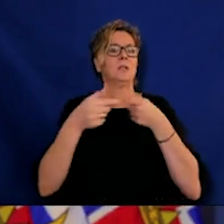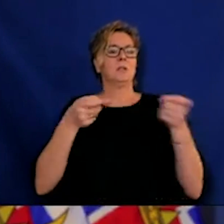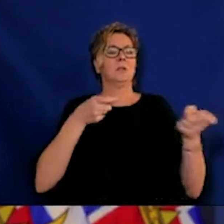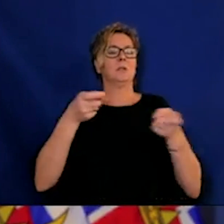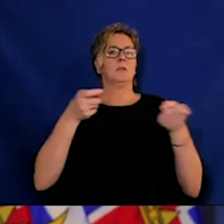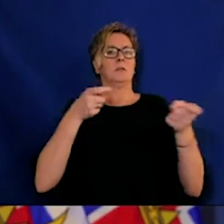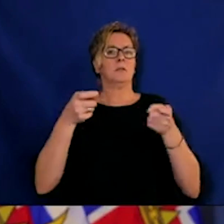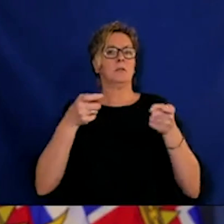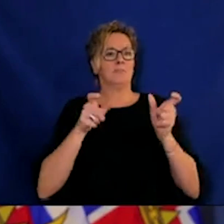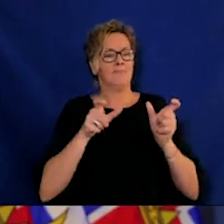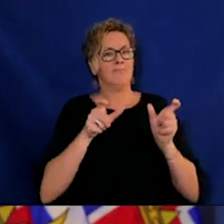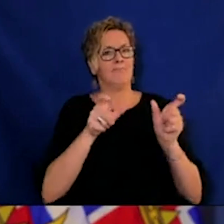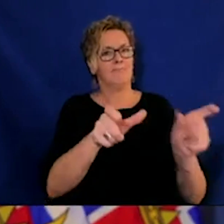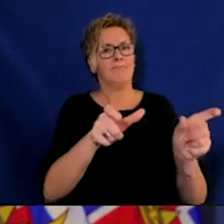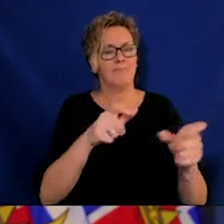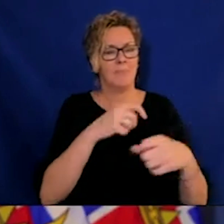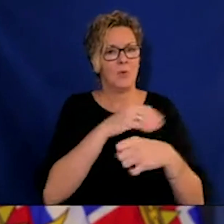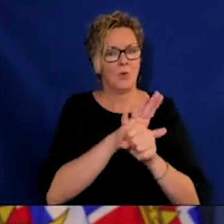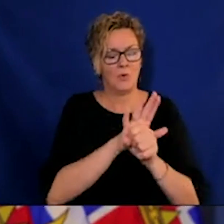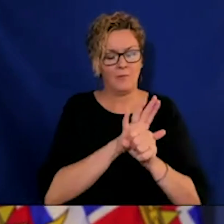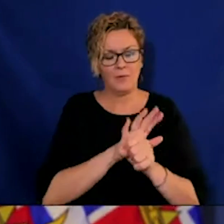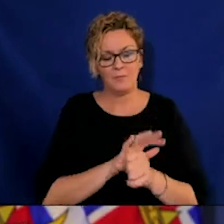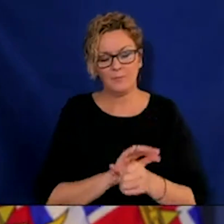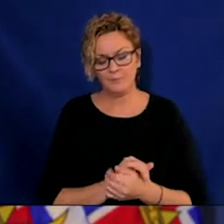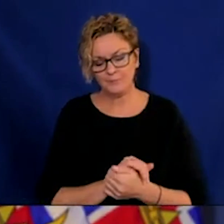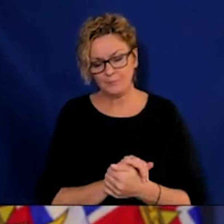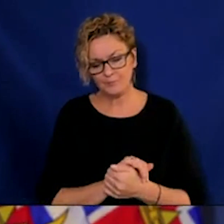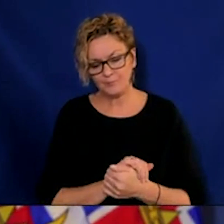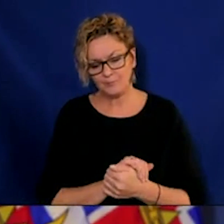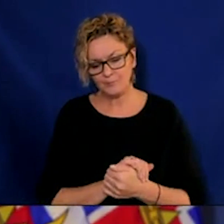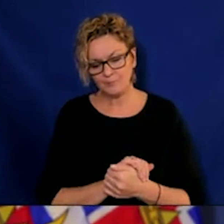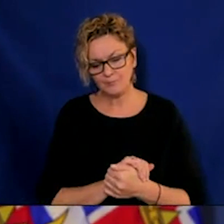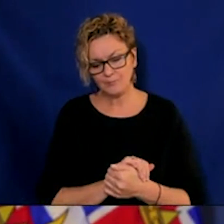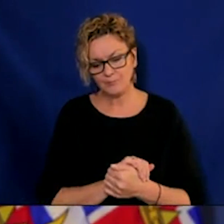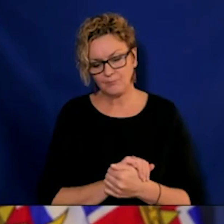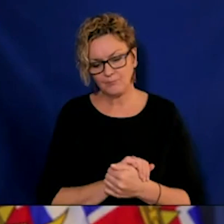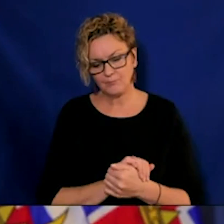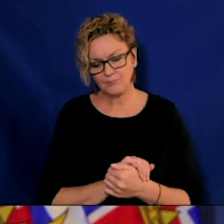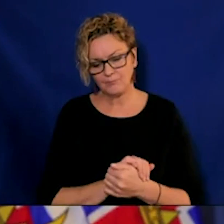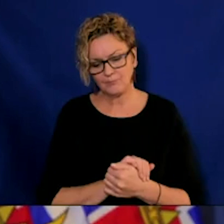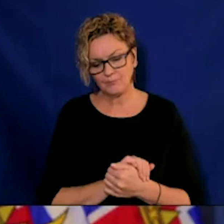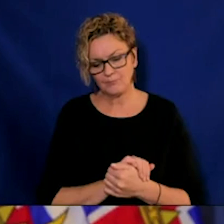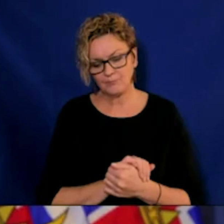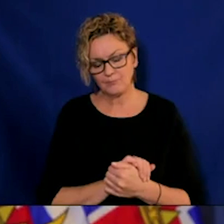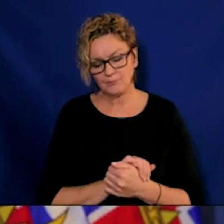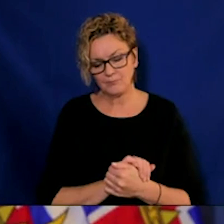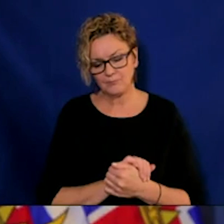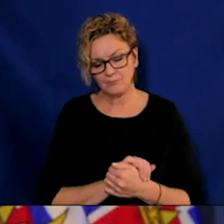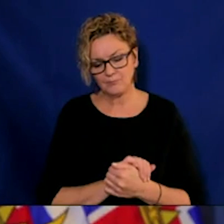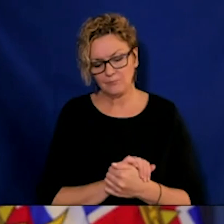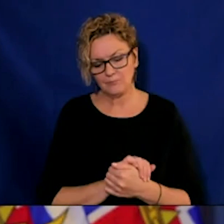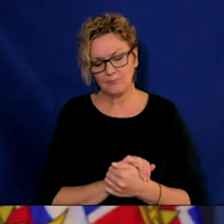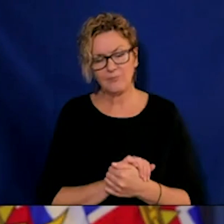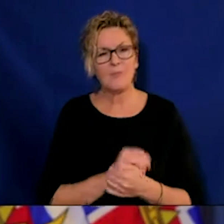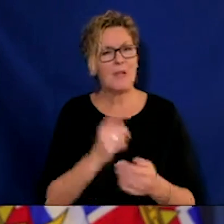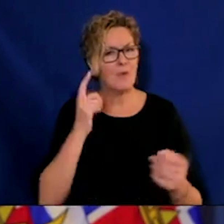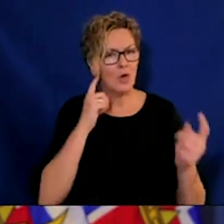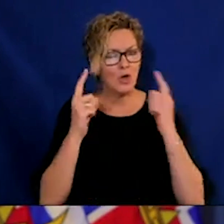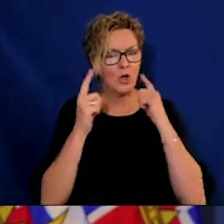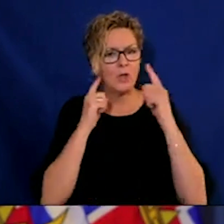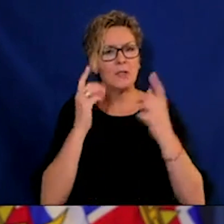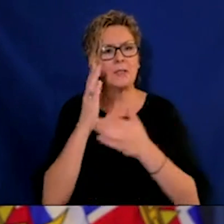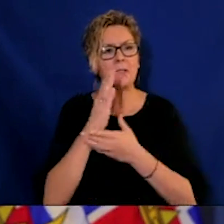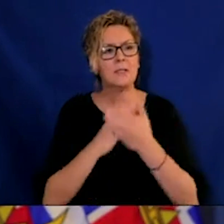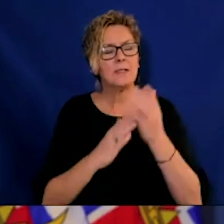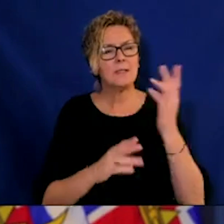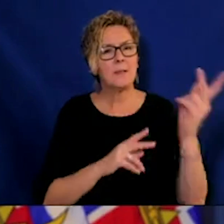when in doubt, rule things out. I've heard some people say that they had some concern or